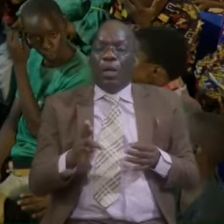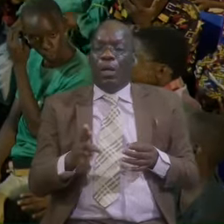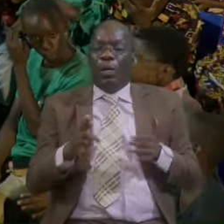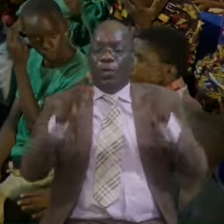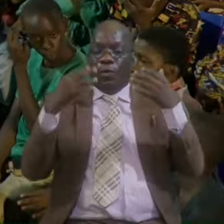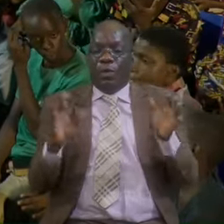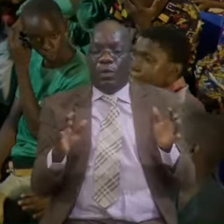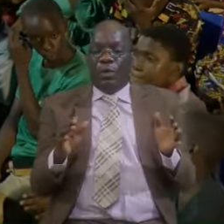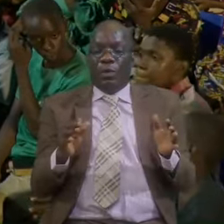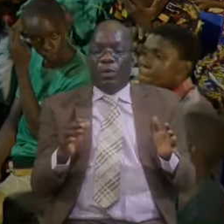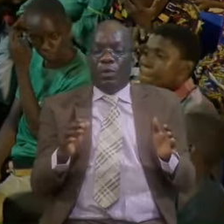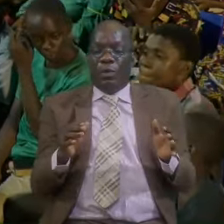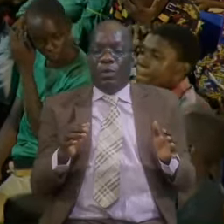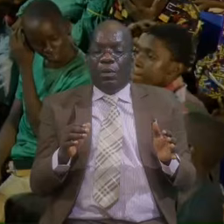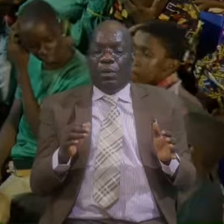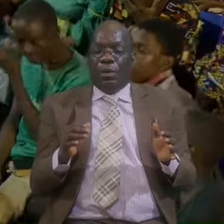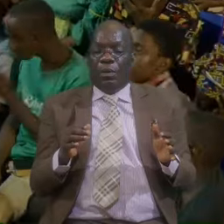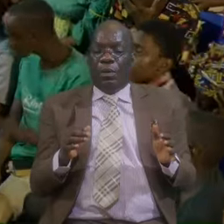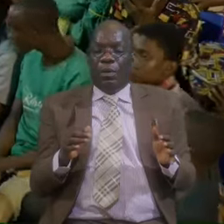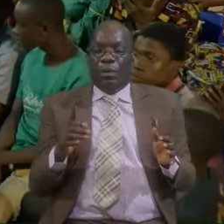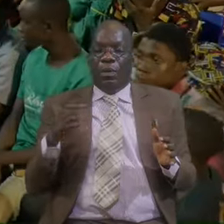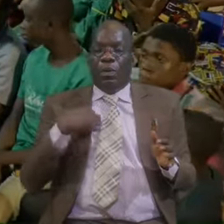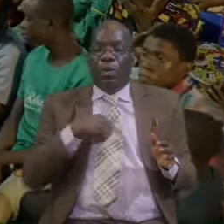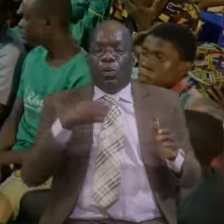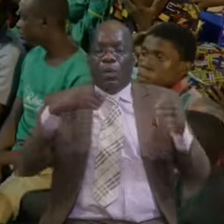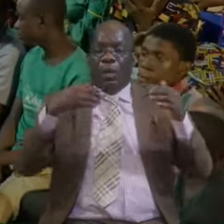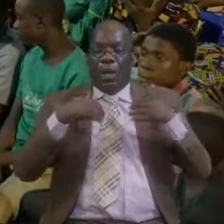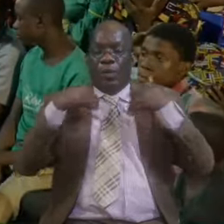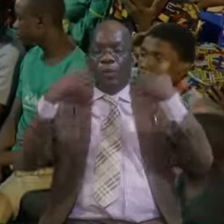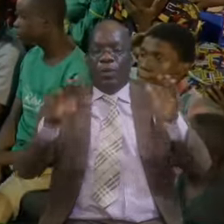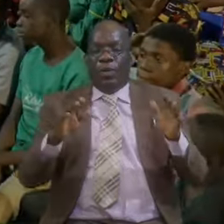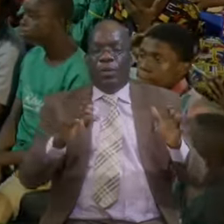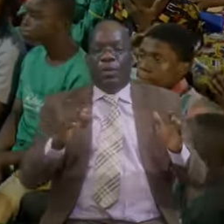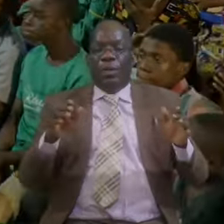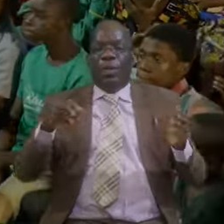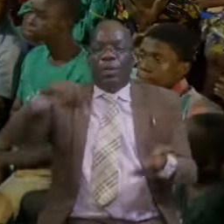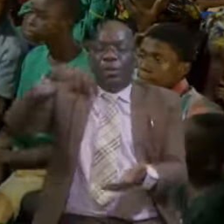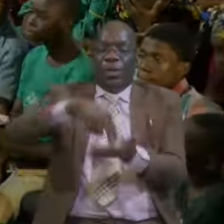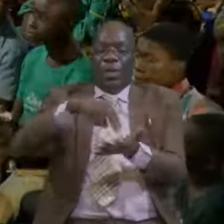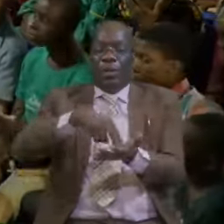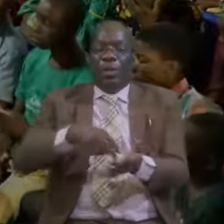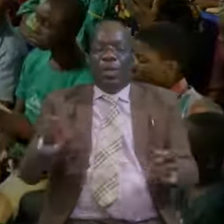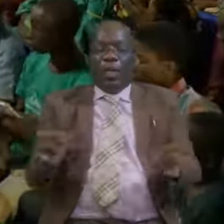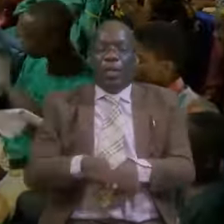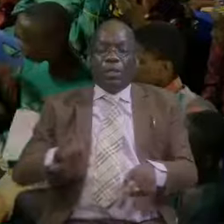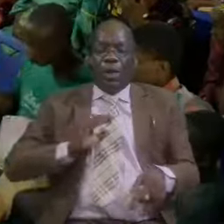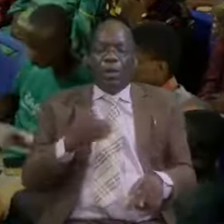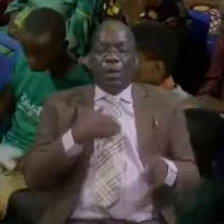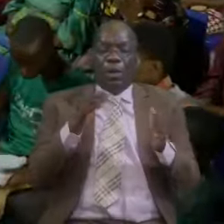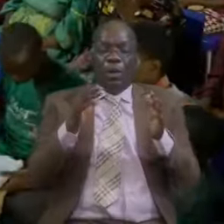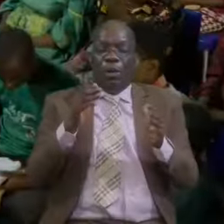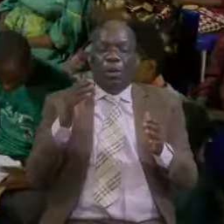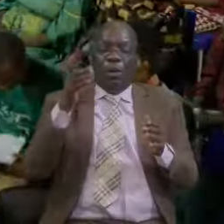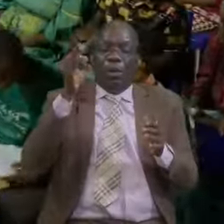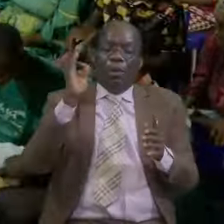Okay, we are all true. So shall we all rise up as our pastor comes back to